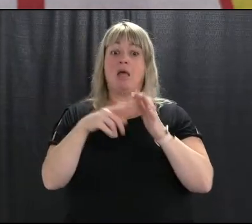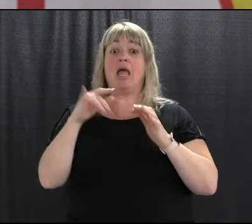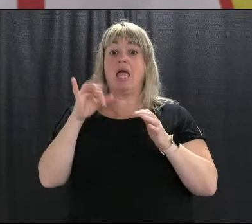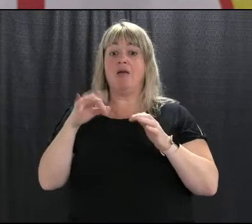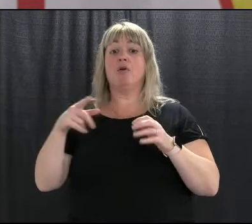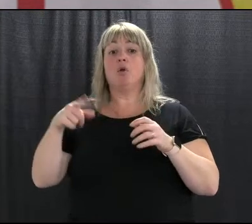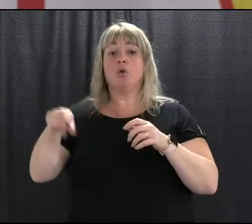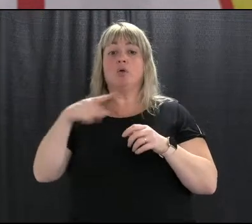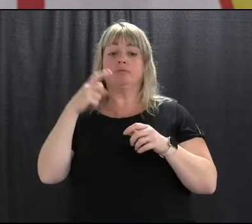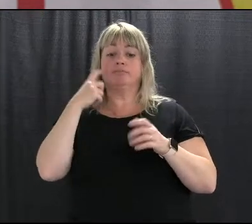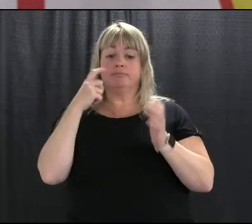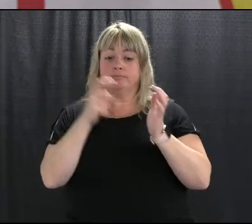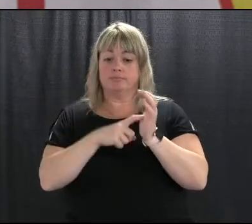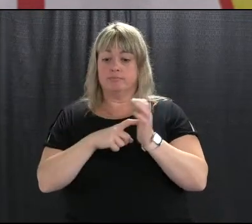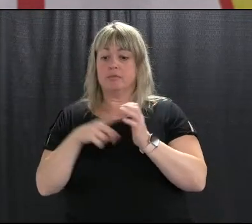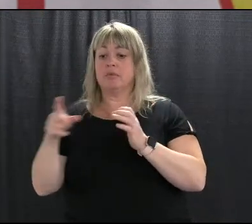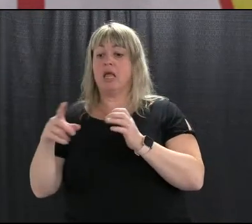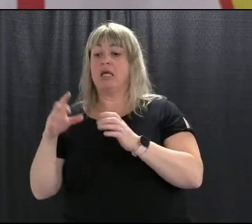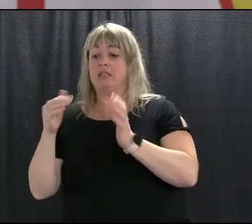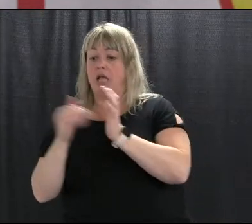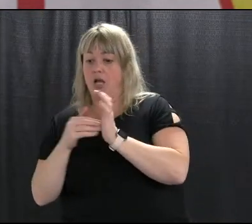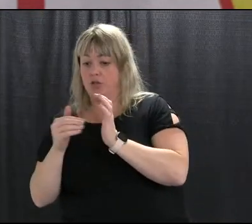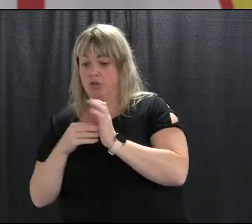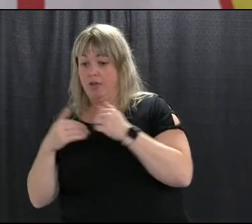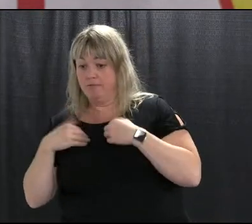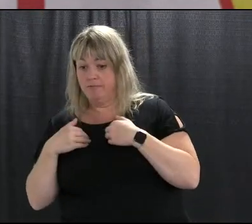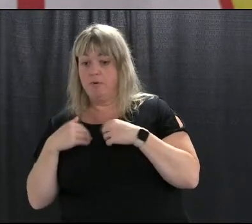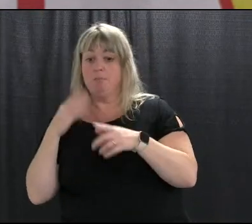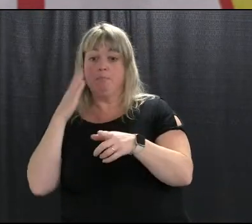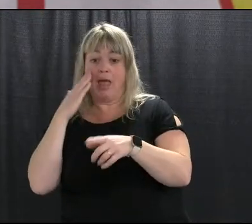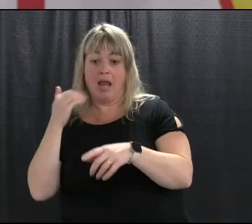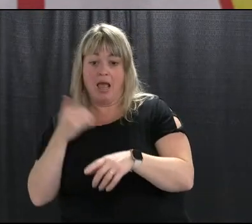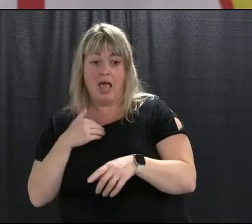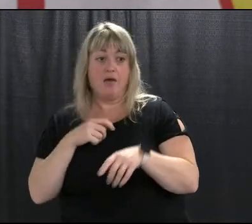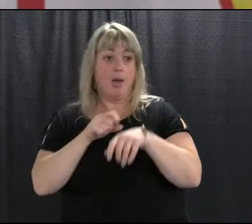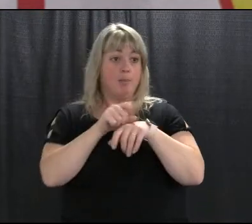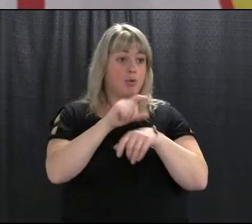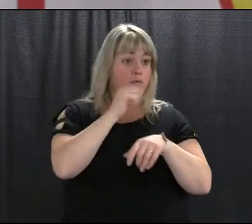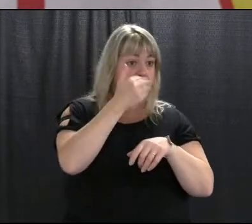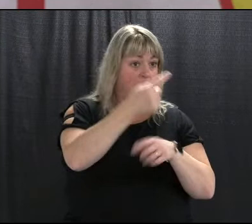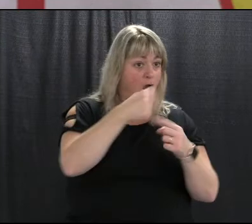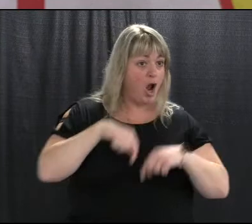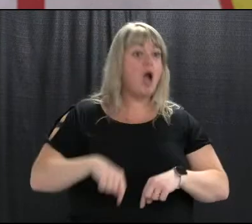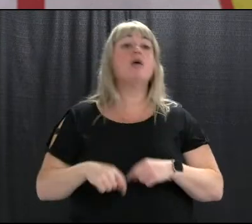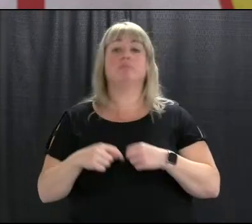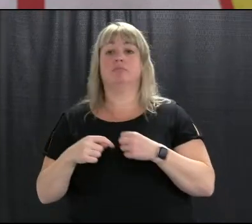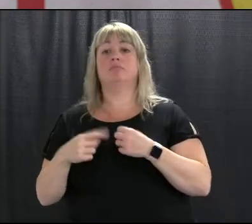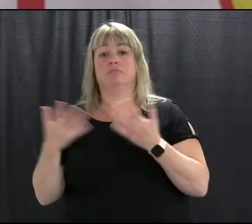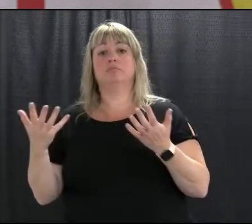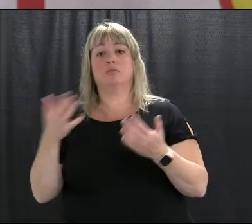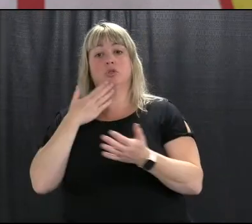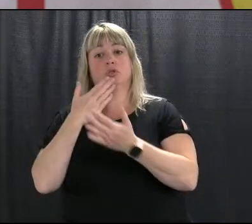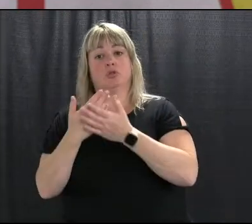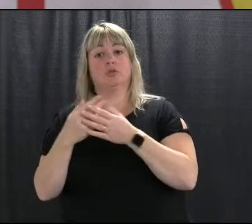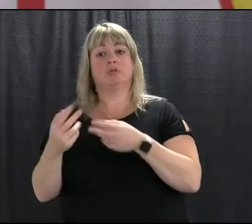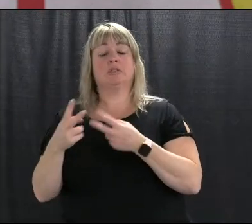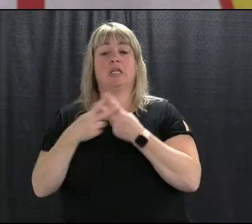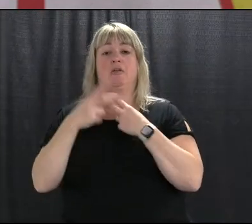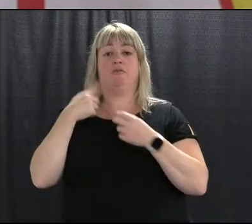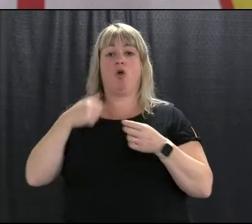you put them all together, the traveling orthopedic surgeons, the Heart Force One,